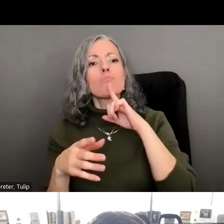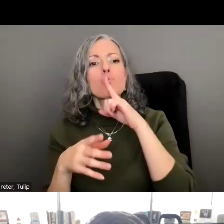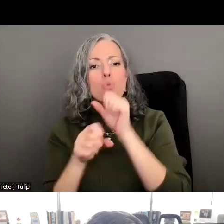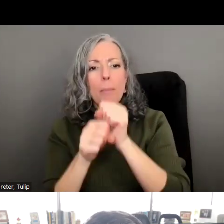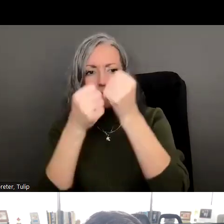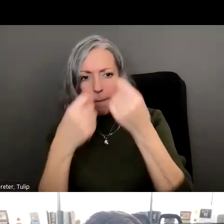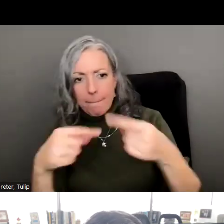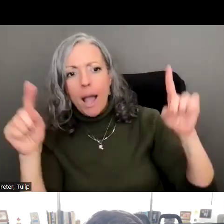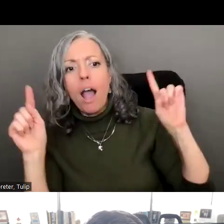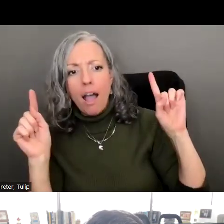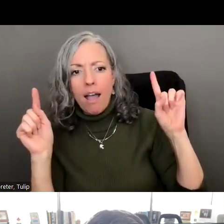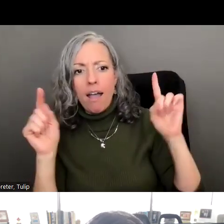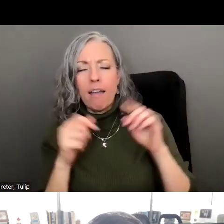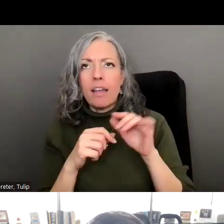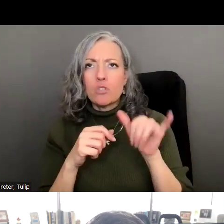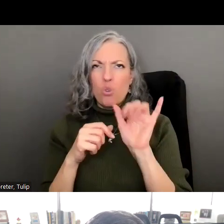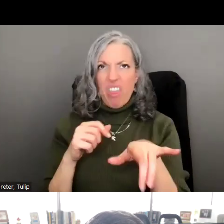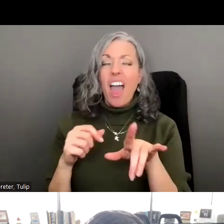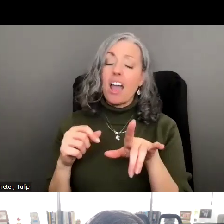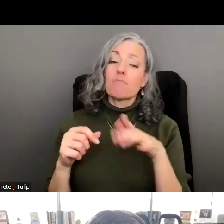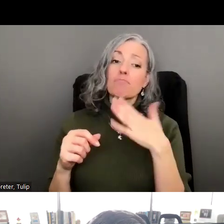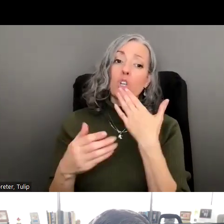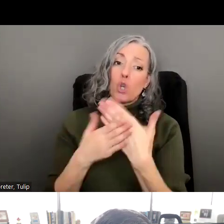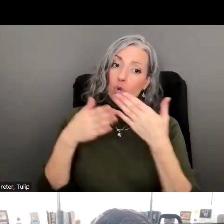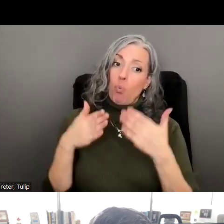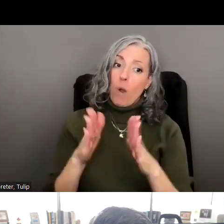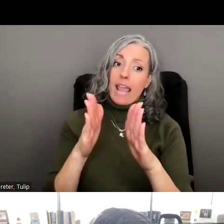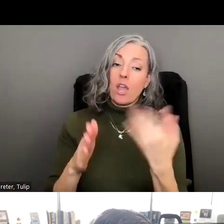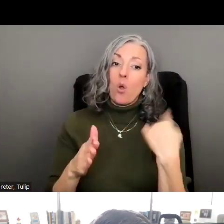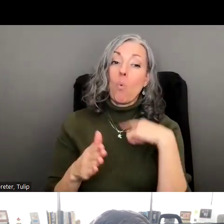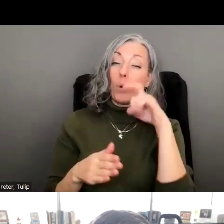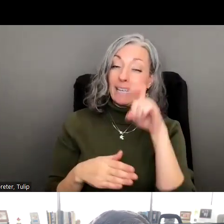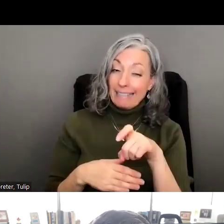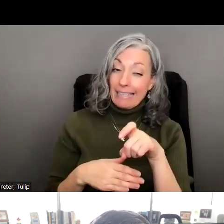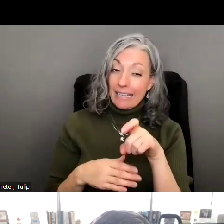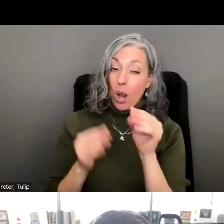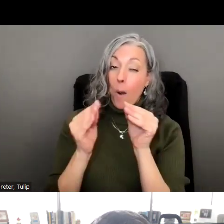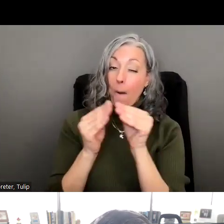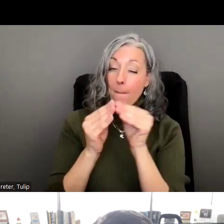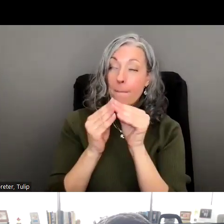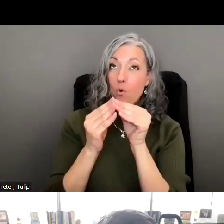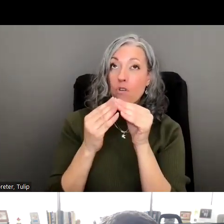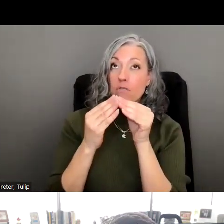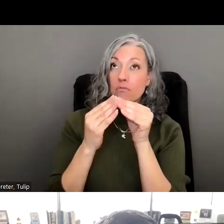system, and to do that effectively and equitably, we do need to more intentionally